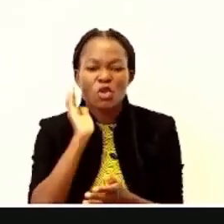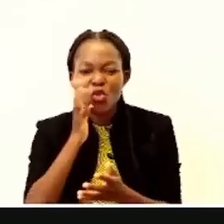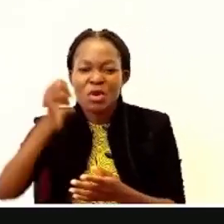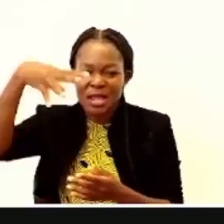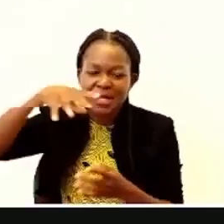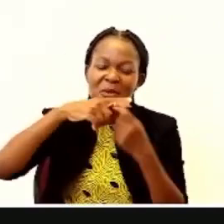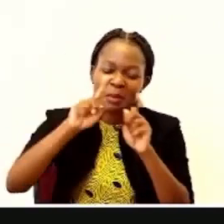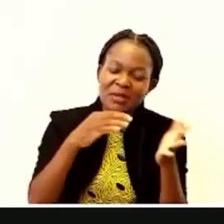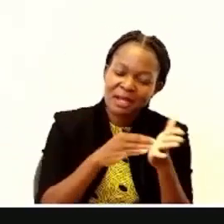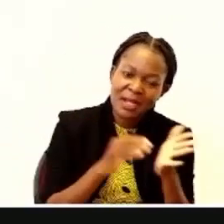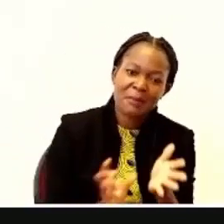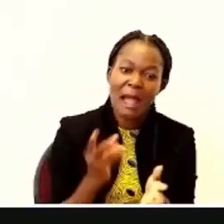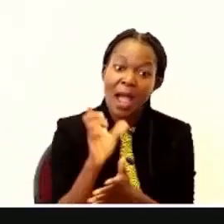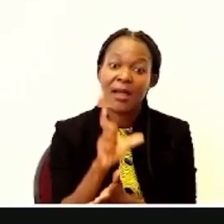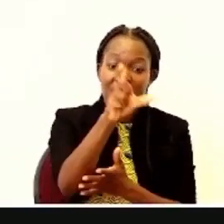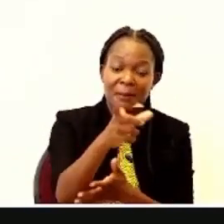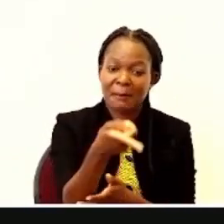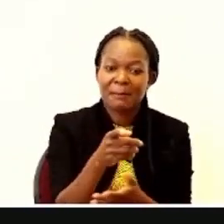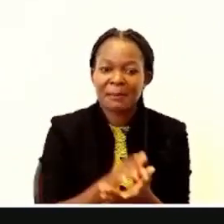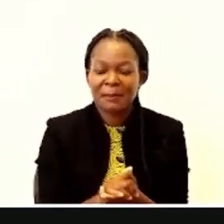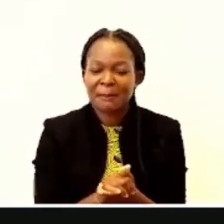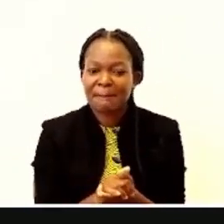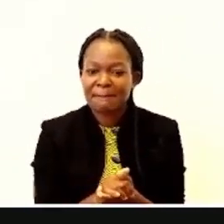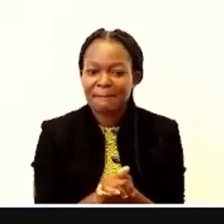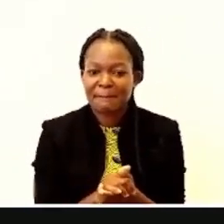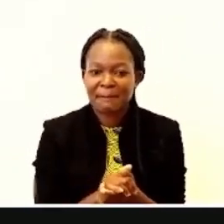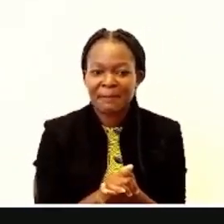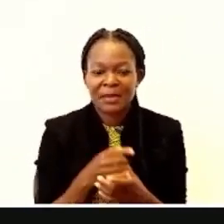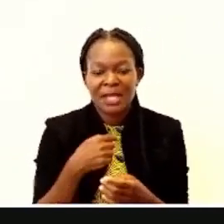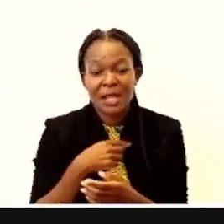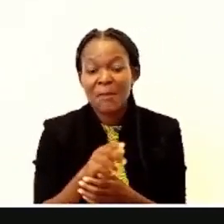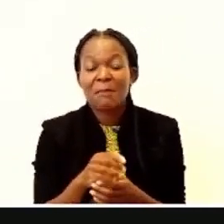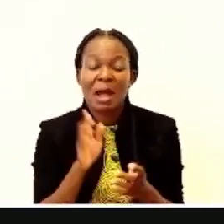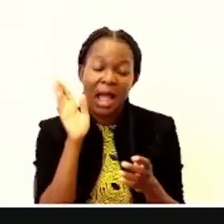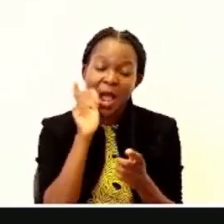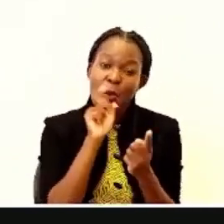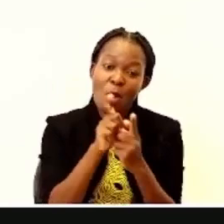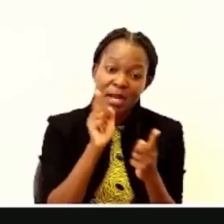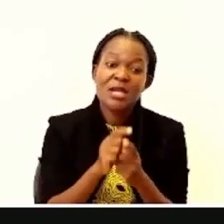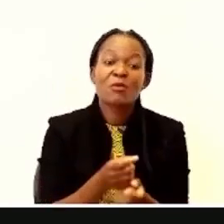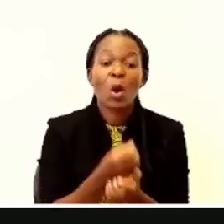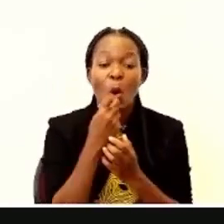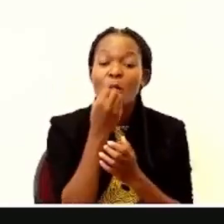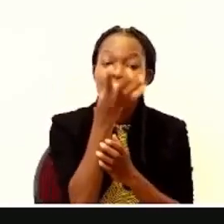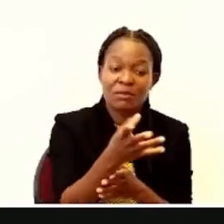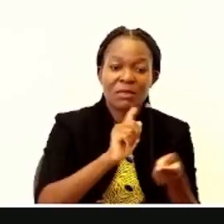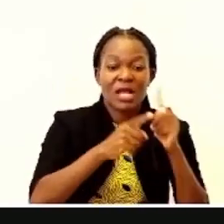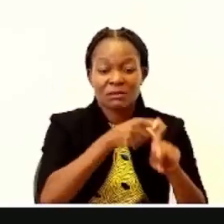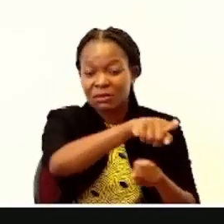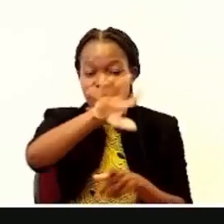actually going to present huge risk. My word of caution to my dear African colleagues on this